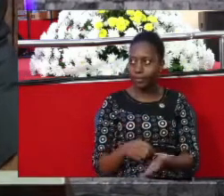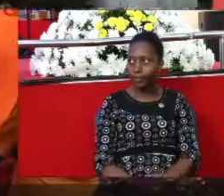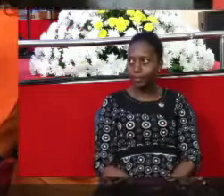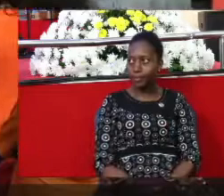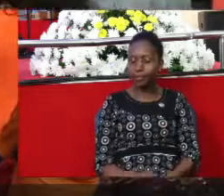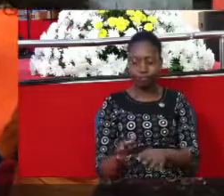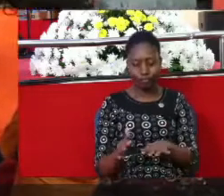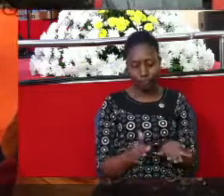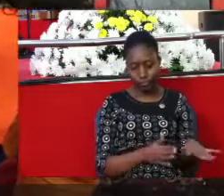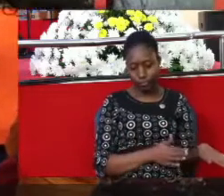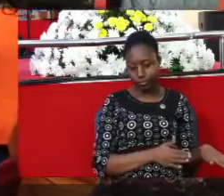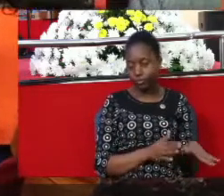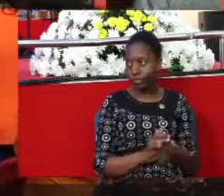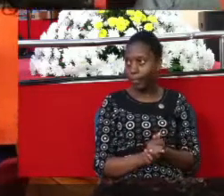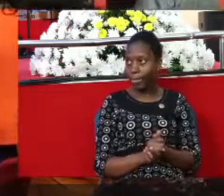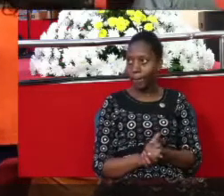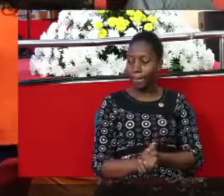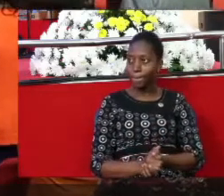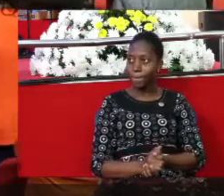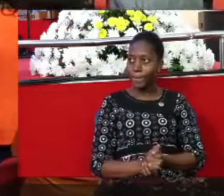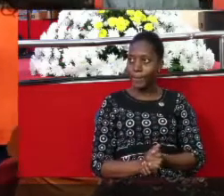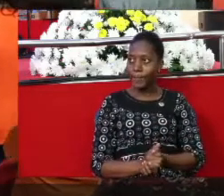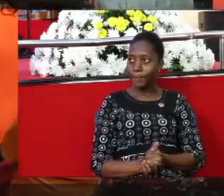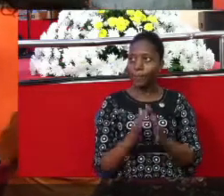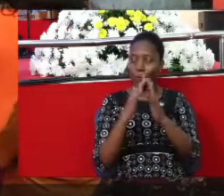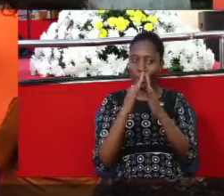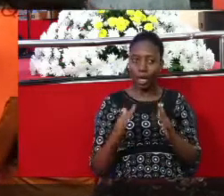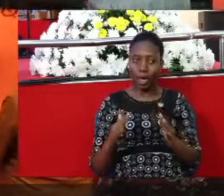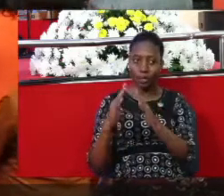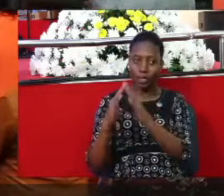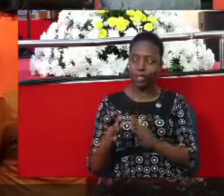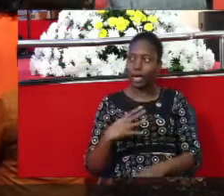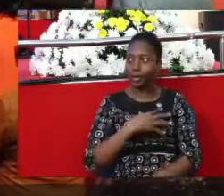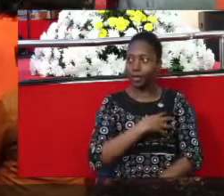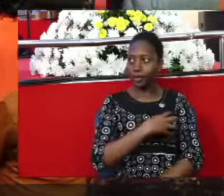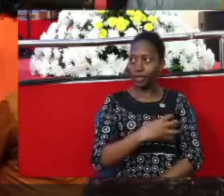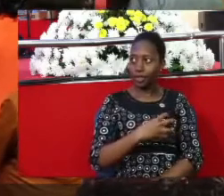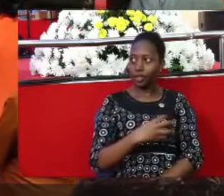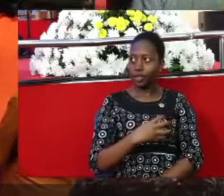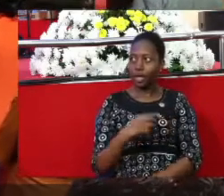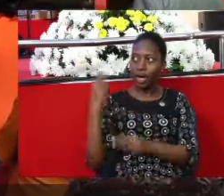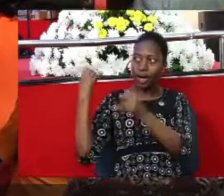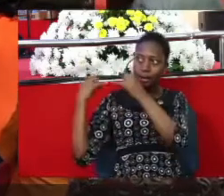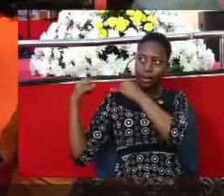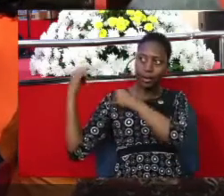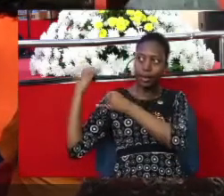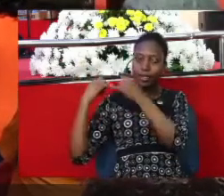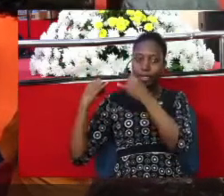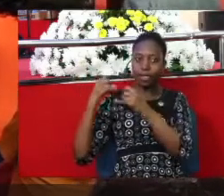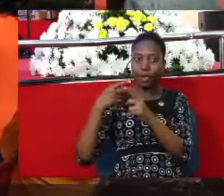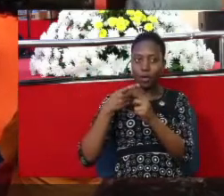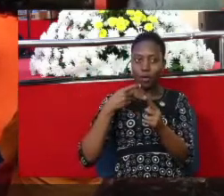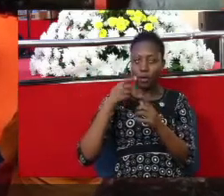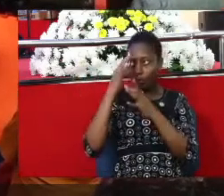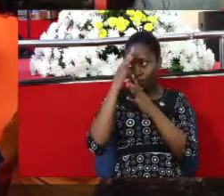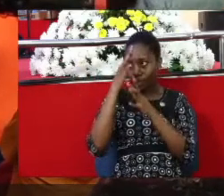Proverbs 19, verse 14. Houses and riches are an inheritance from fathers,